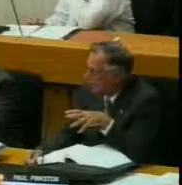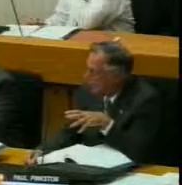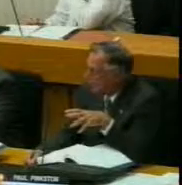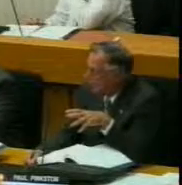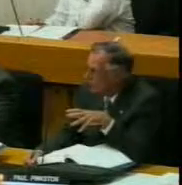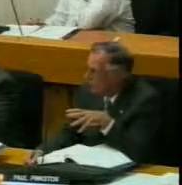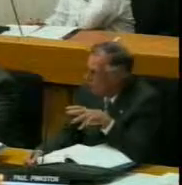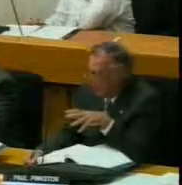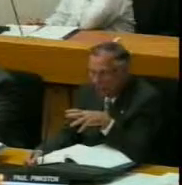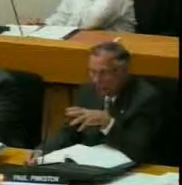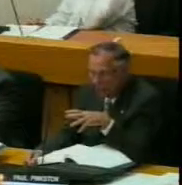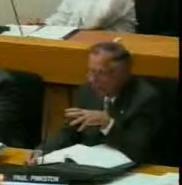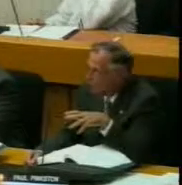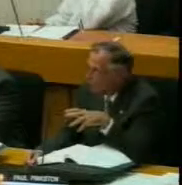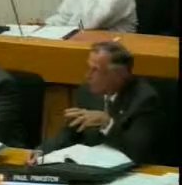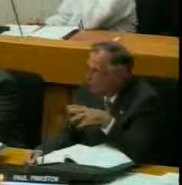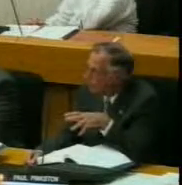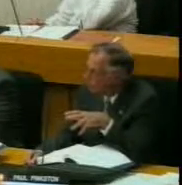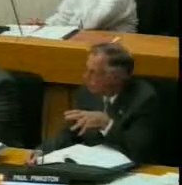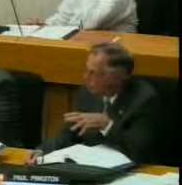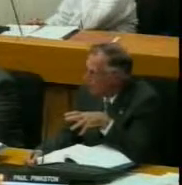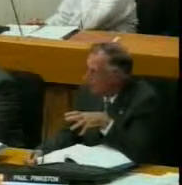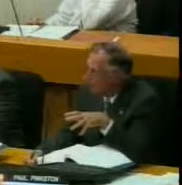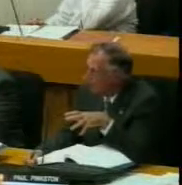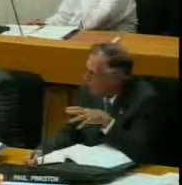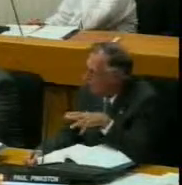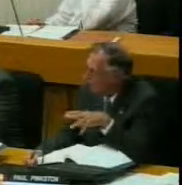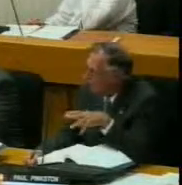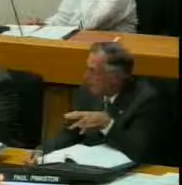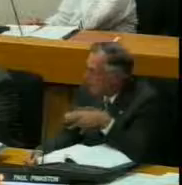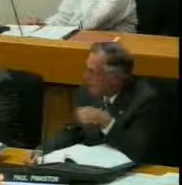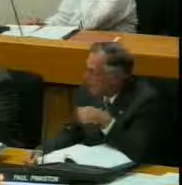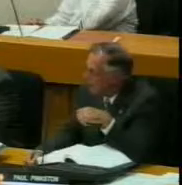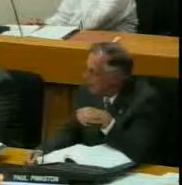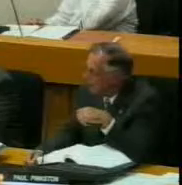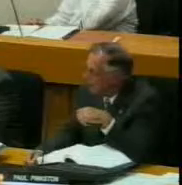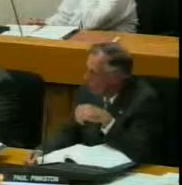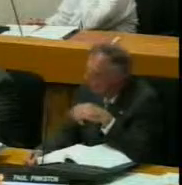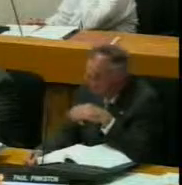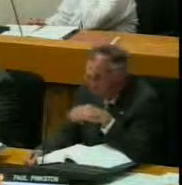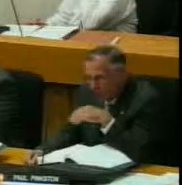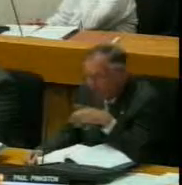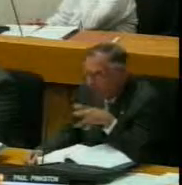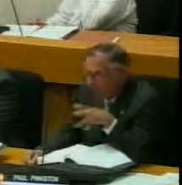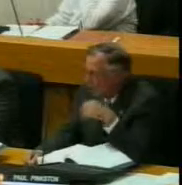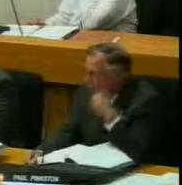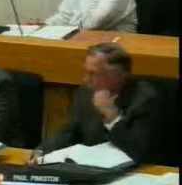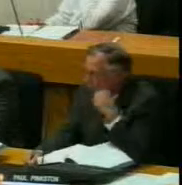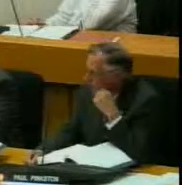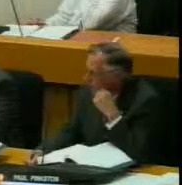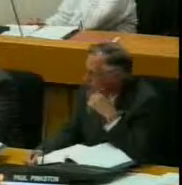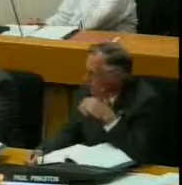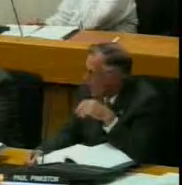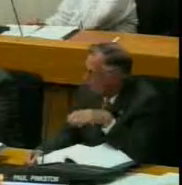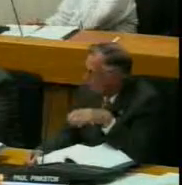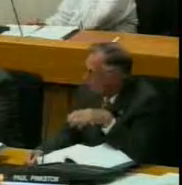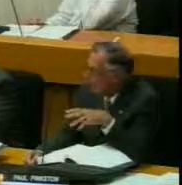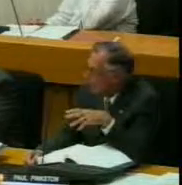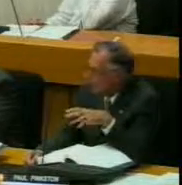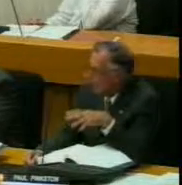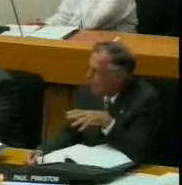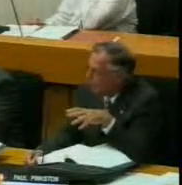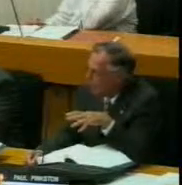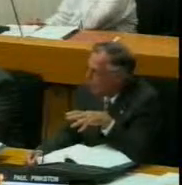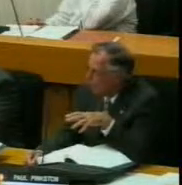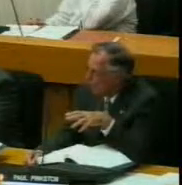And so if we're not going to auction it off, then we need something to protect the citizens of Knox County where if these people don't